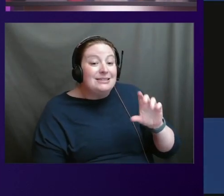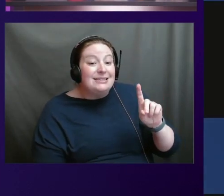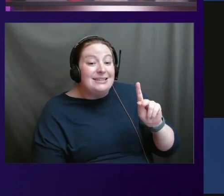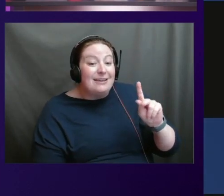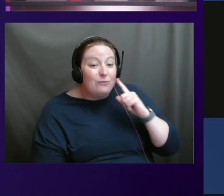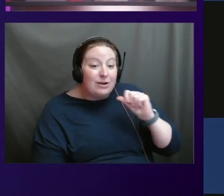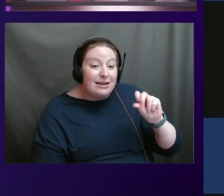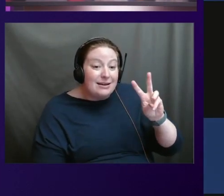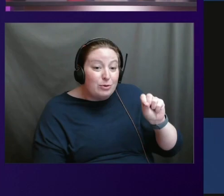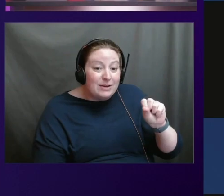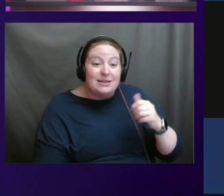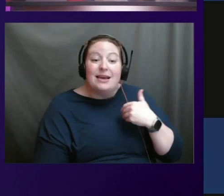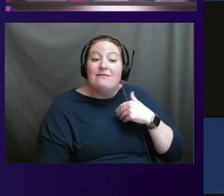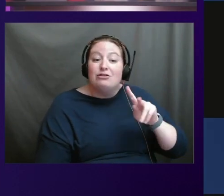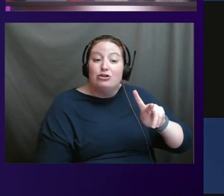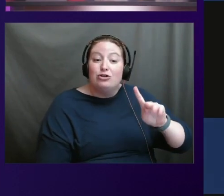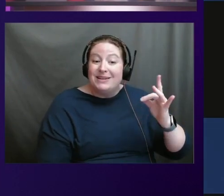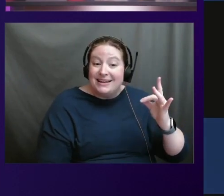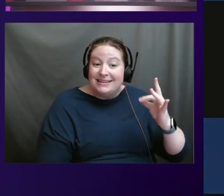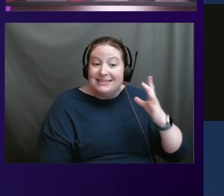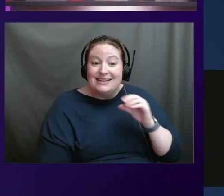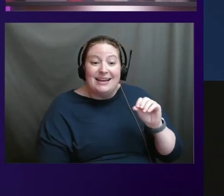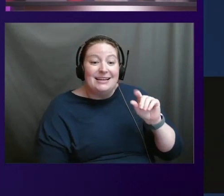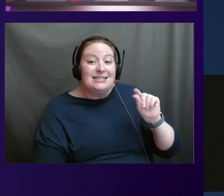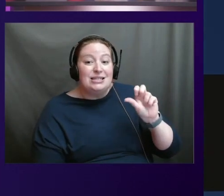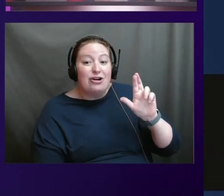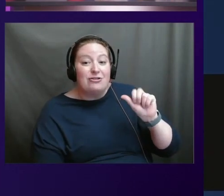for Kubernetes and for Terraform.